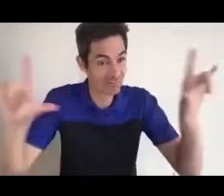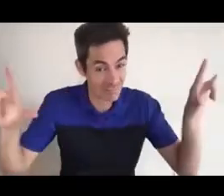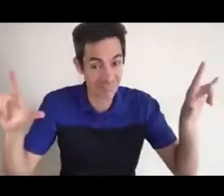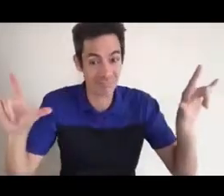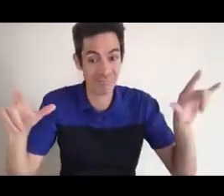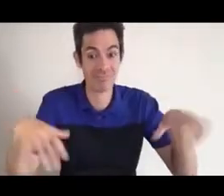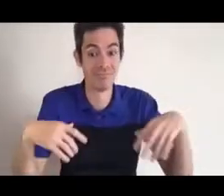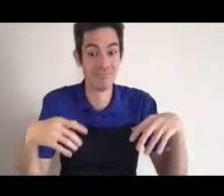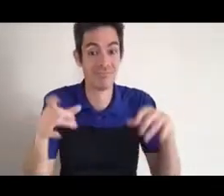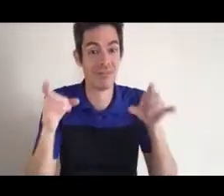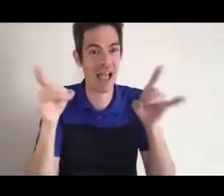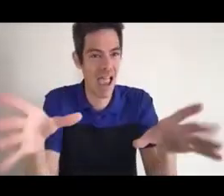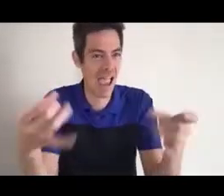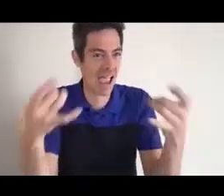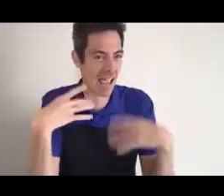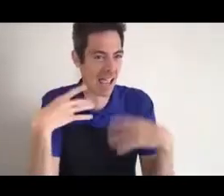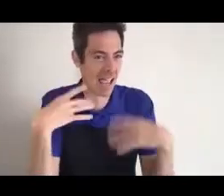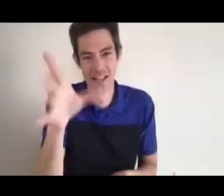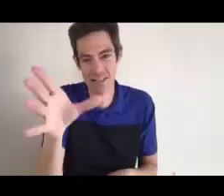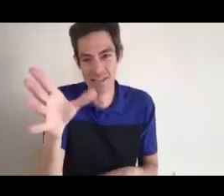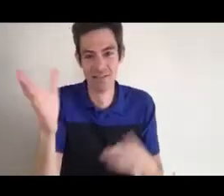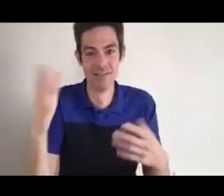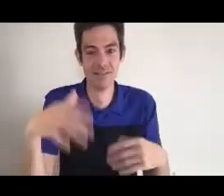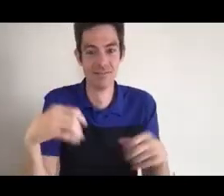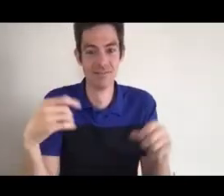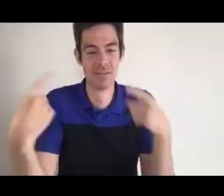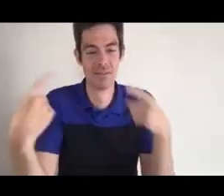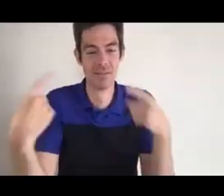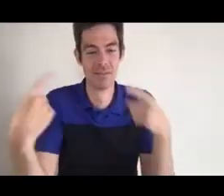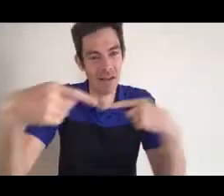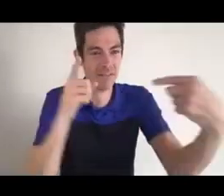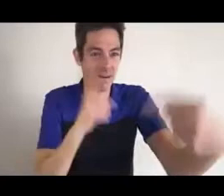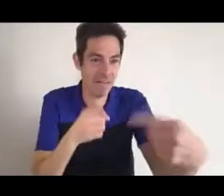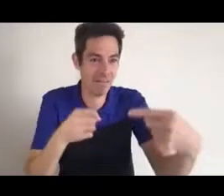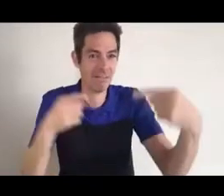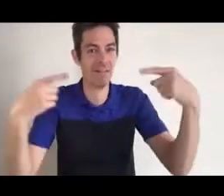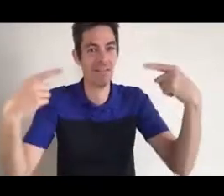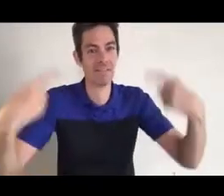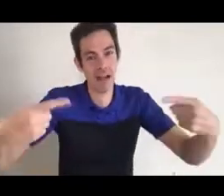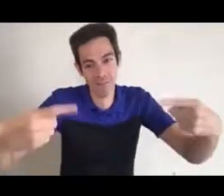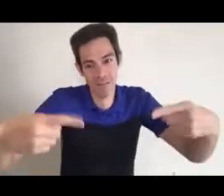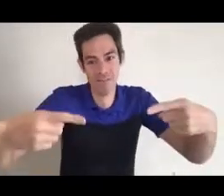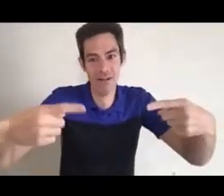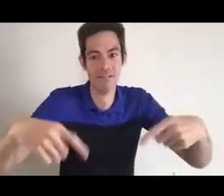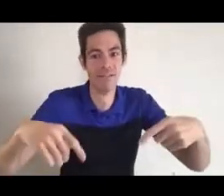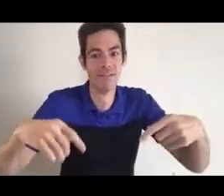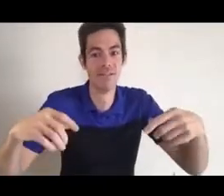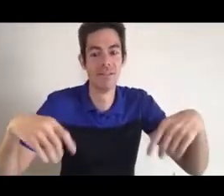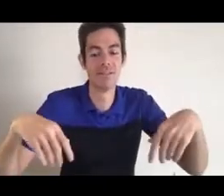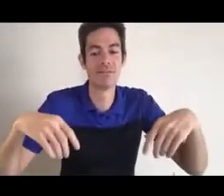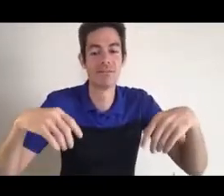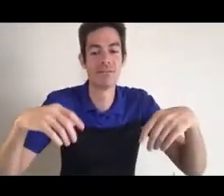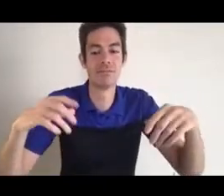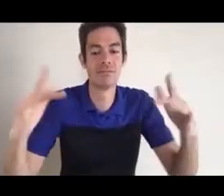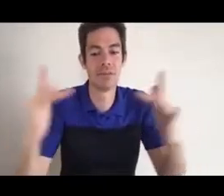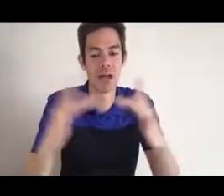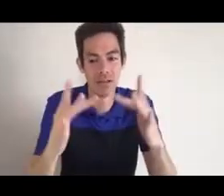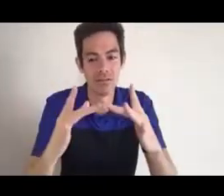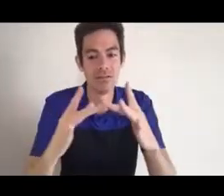love. I'm showing examples of direction: hate, fight,